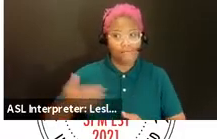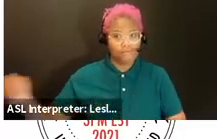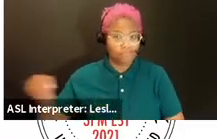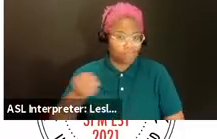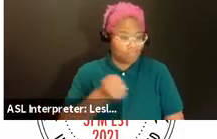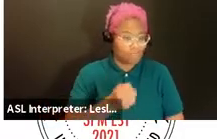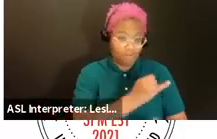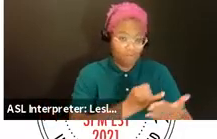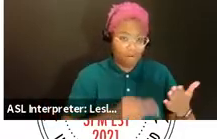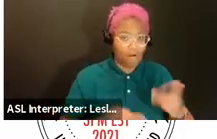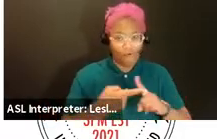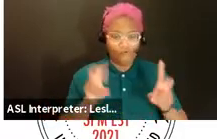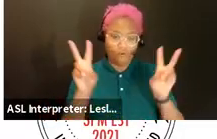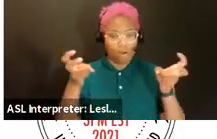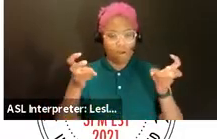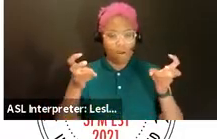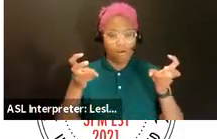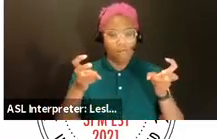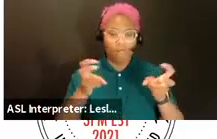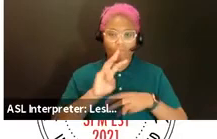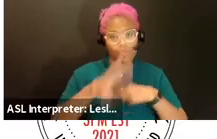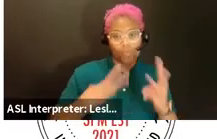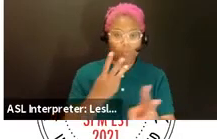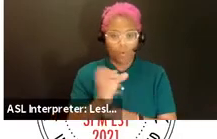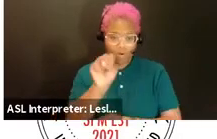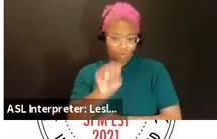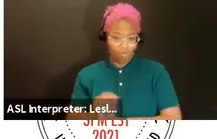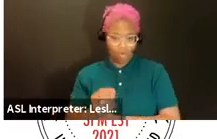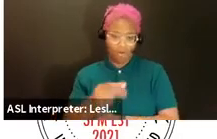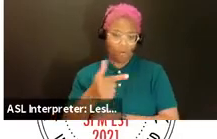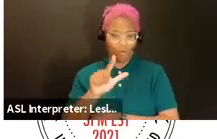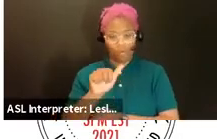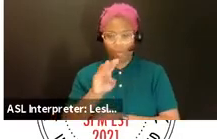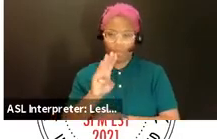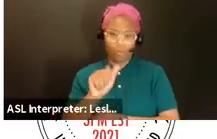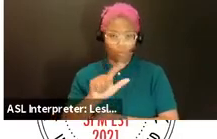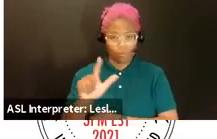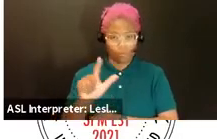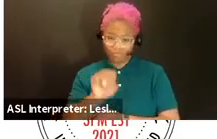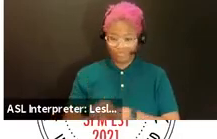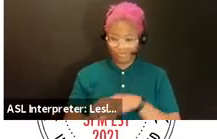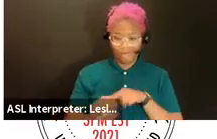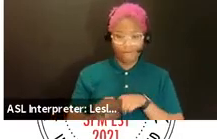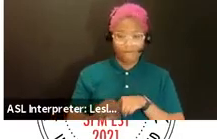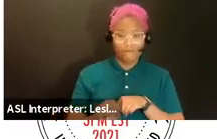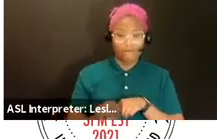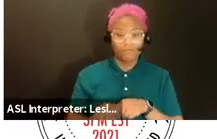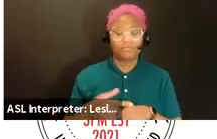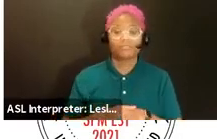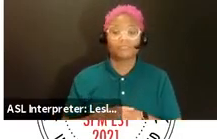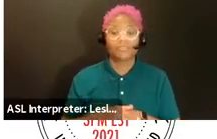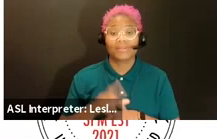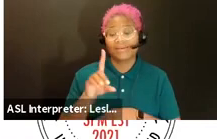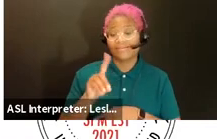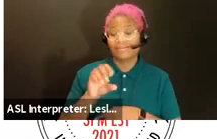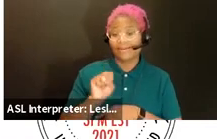We had a lovely 18 months when we did not have to deal with the prior administration's extreme vetting procedure. That's the DS 5535 form,